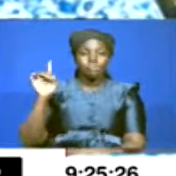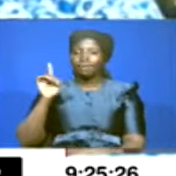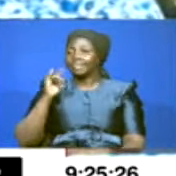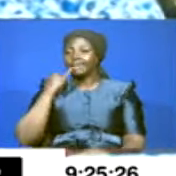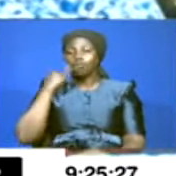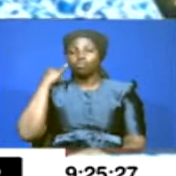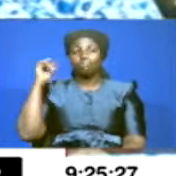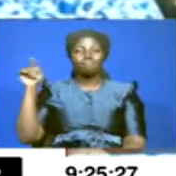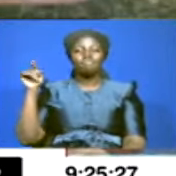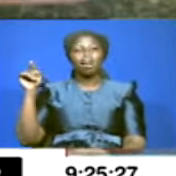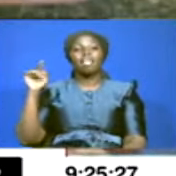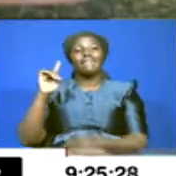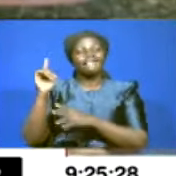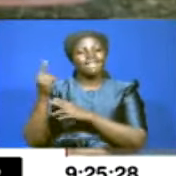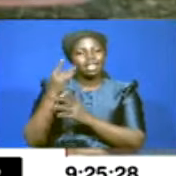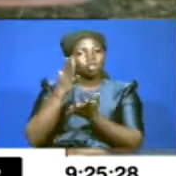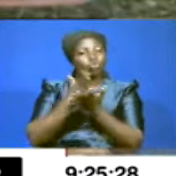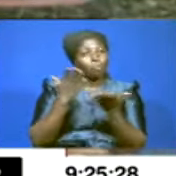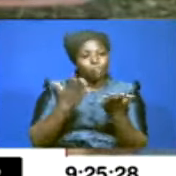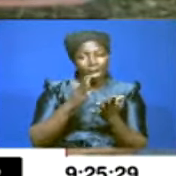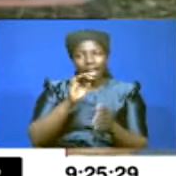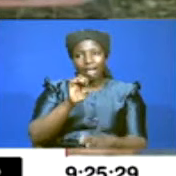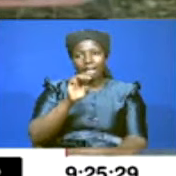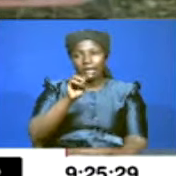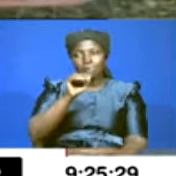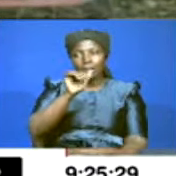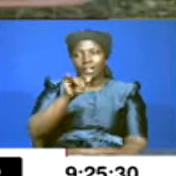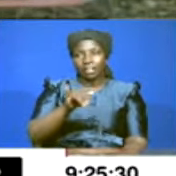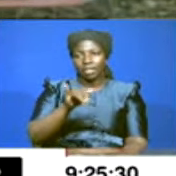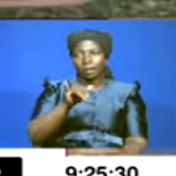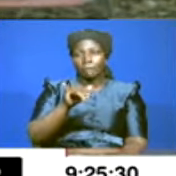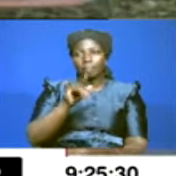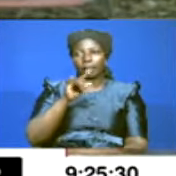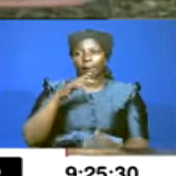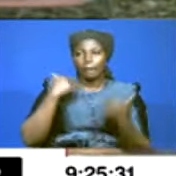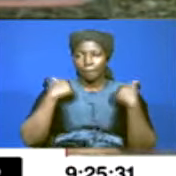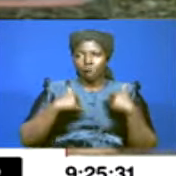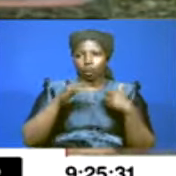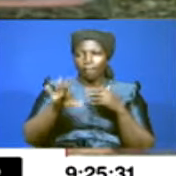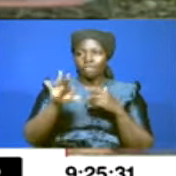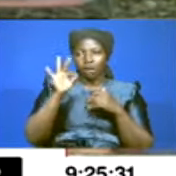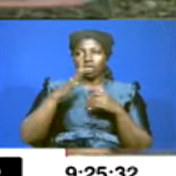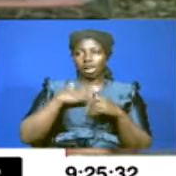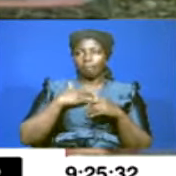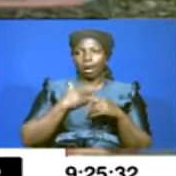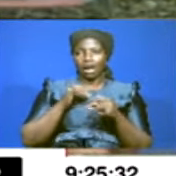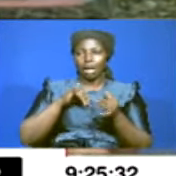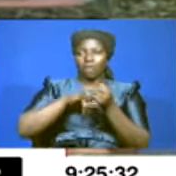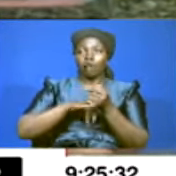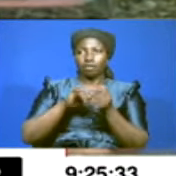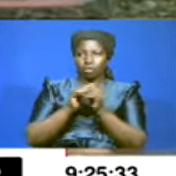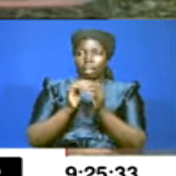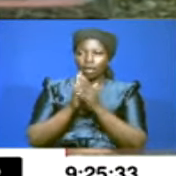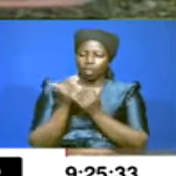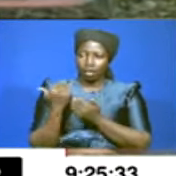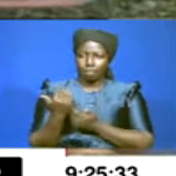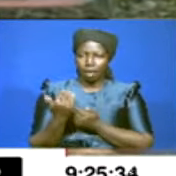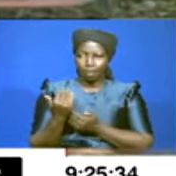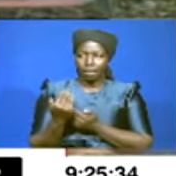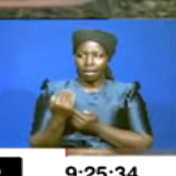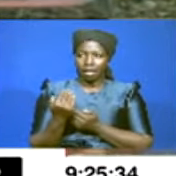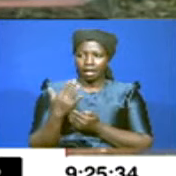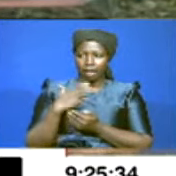stop was at Emali. Mm. I found my wife and my small child, my small